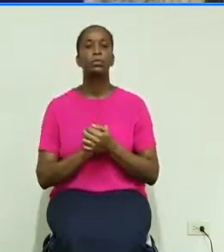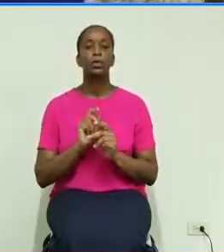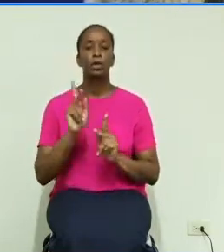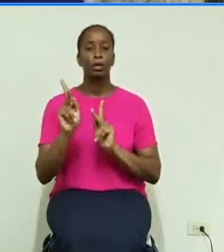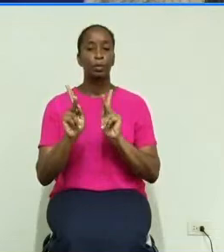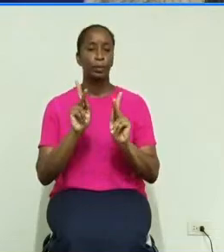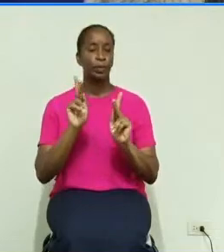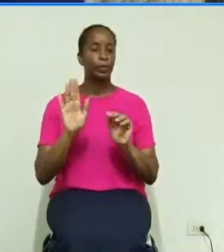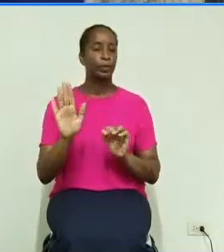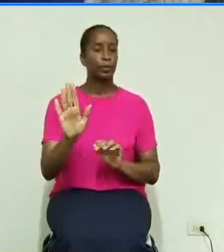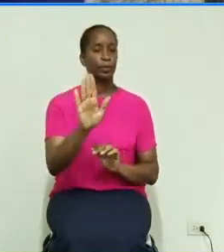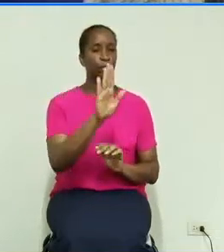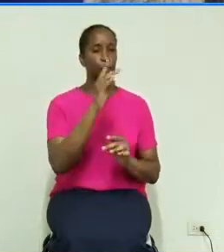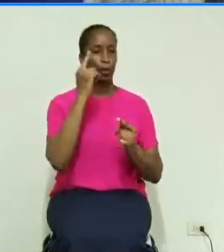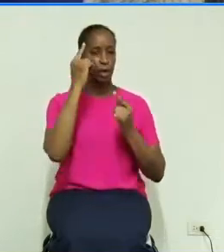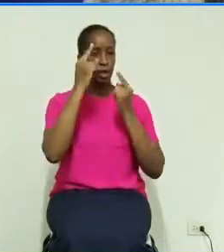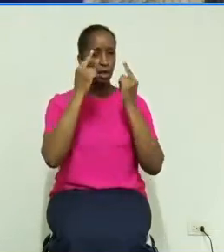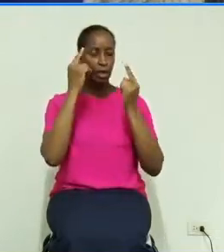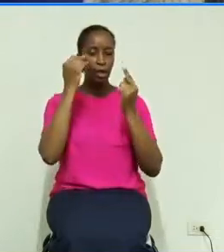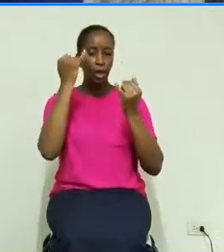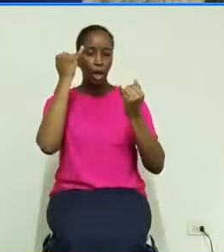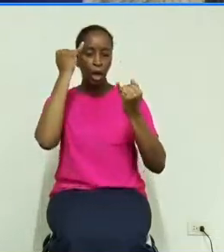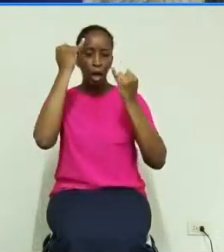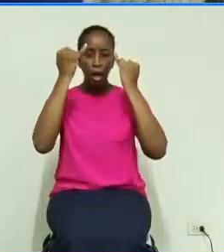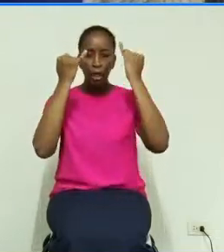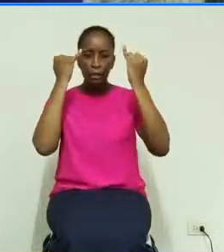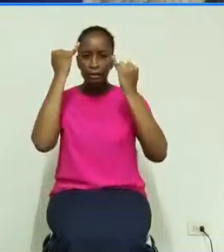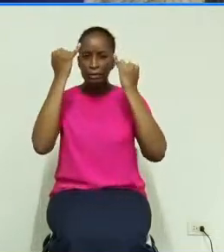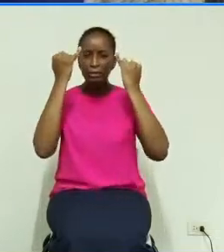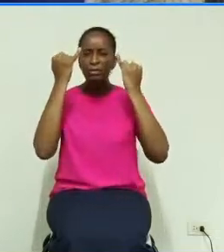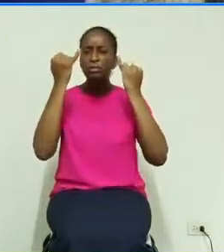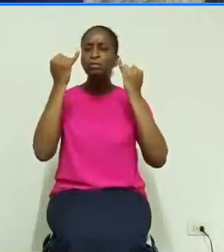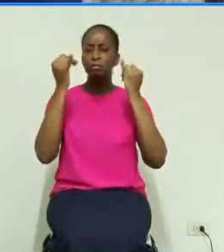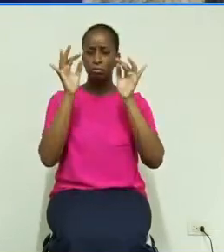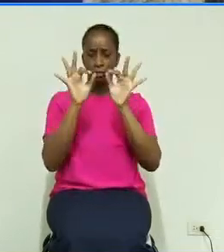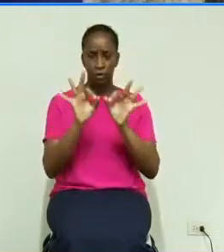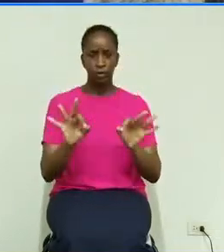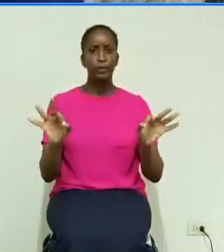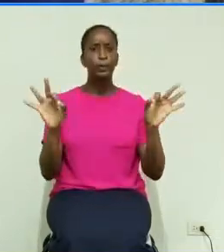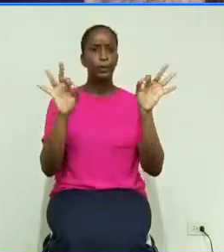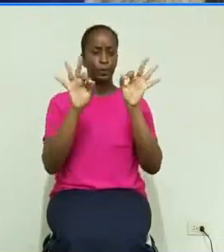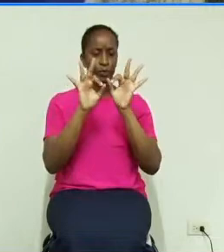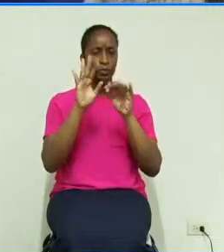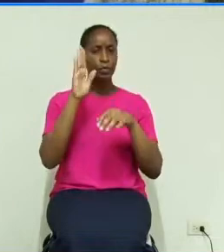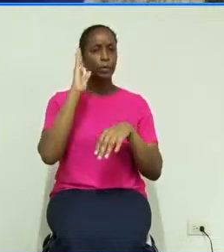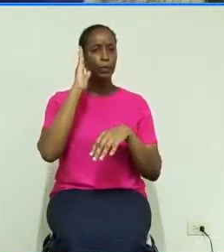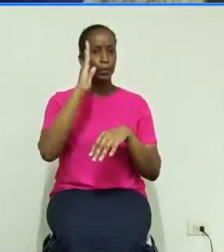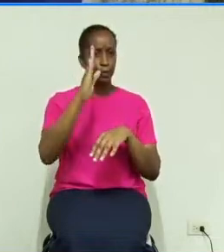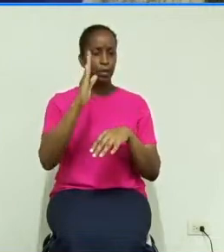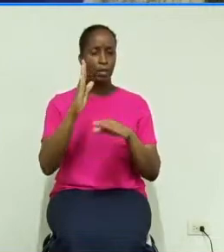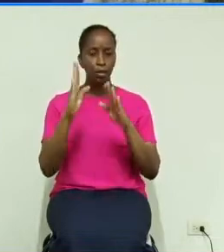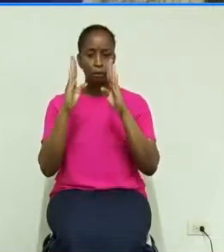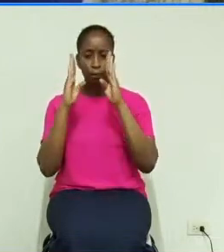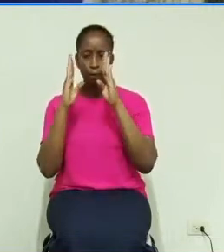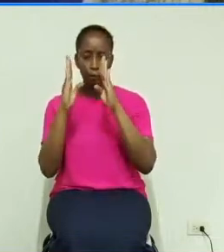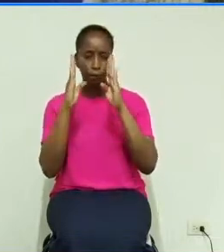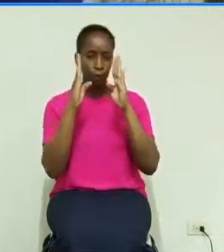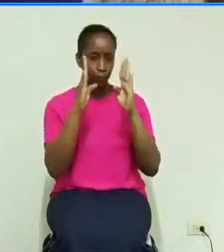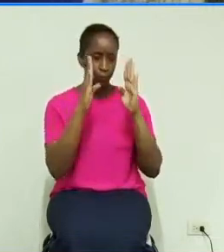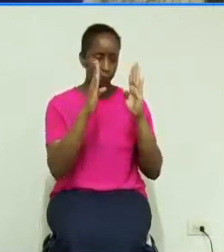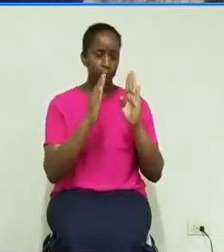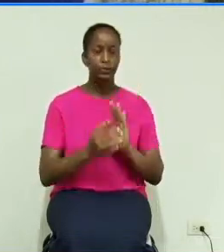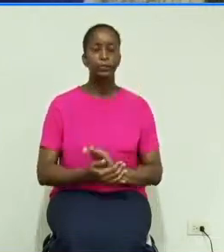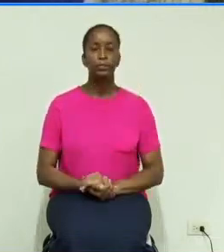this is an important exercise in our governance system, and we are looking forward to very